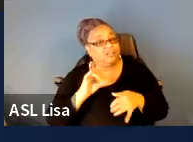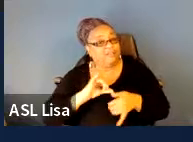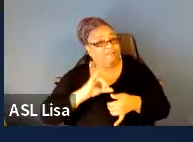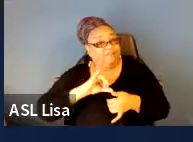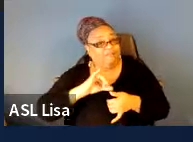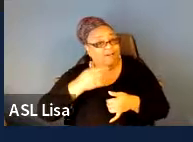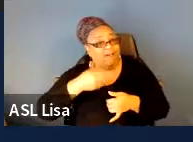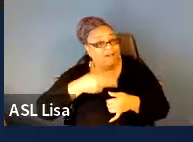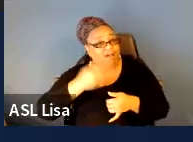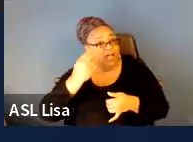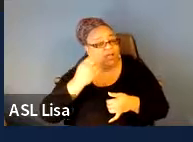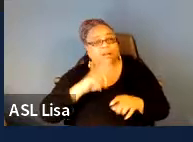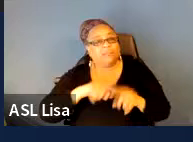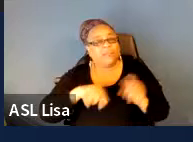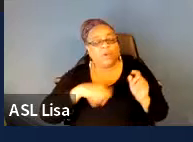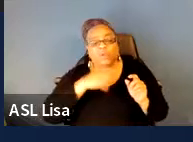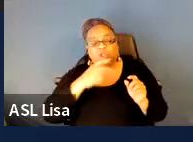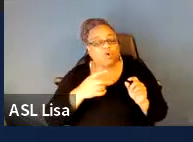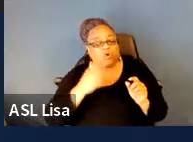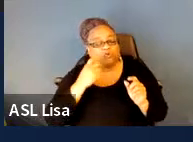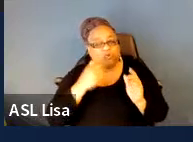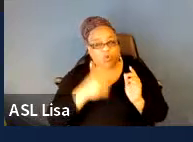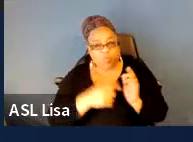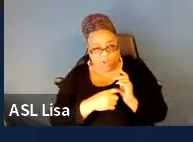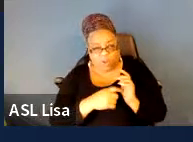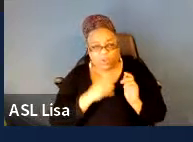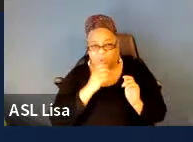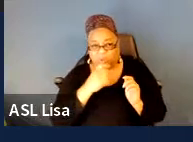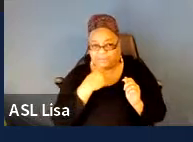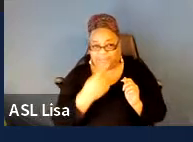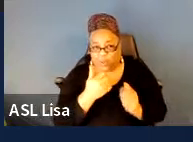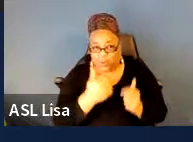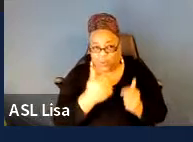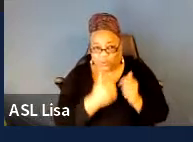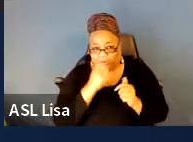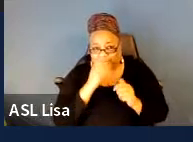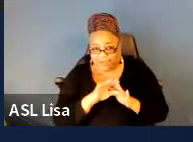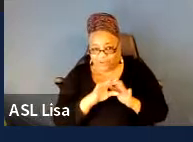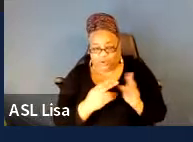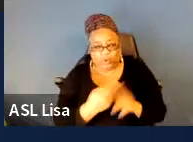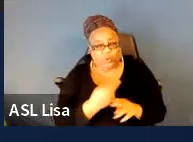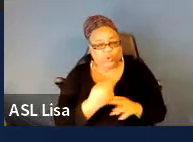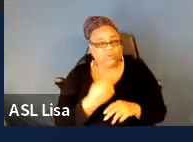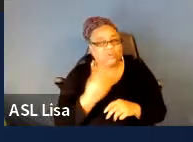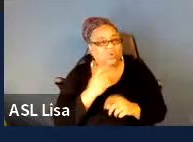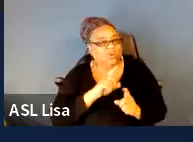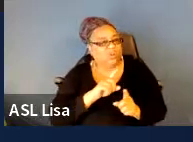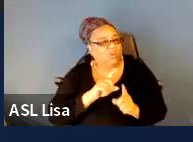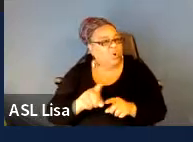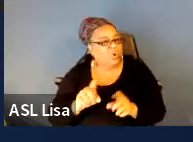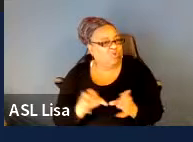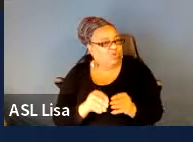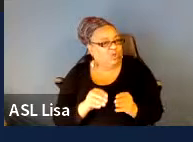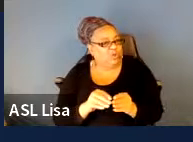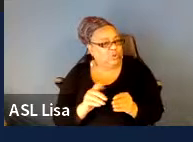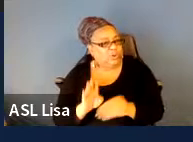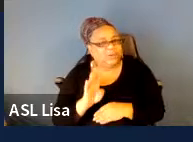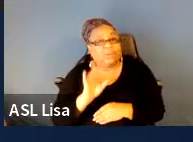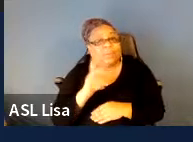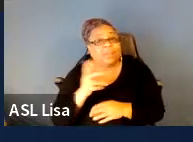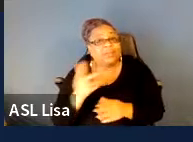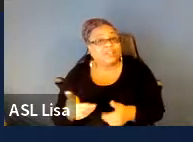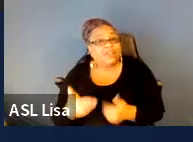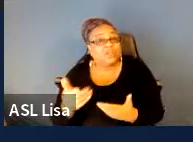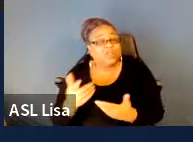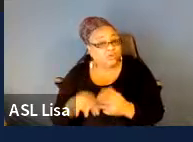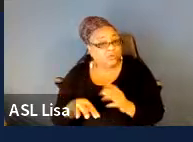and we certainly don't tell you what pictogram you have to use. So that's when you can just, go to some of those resources that Bill said if you decide you really do want to use it